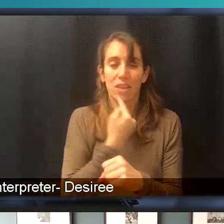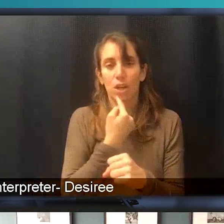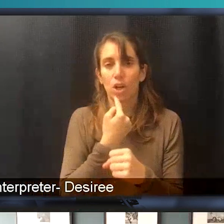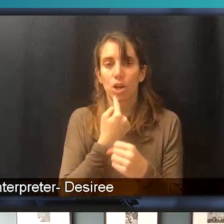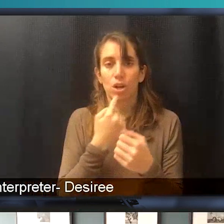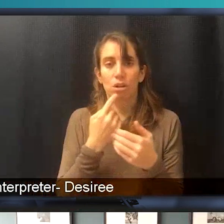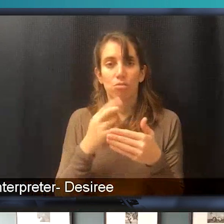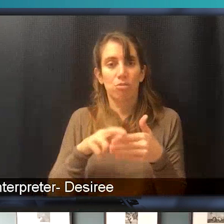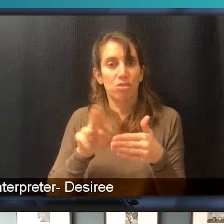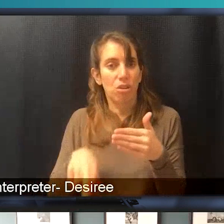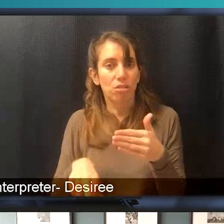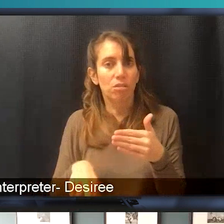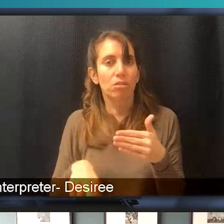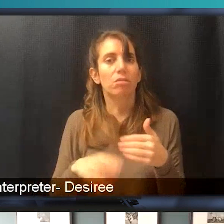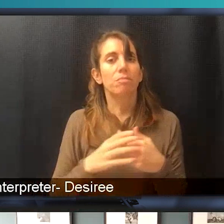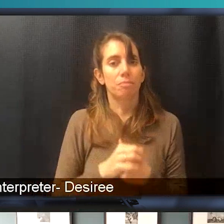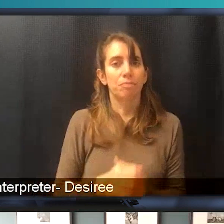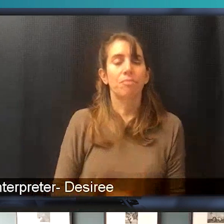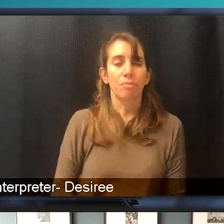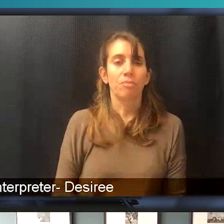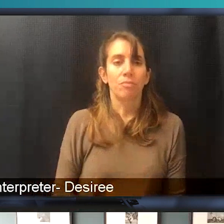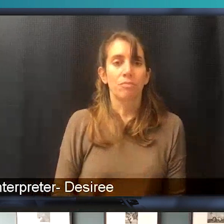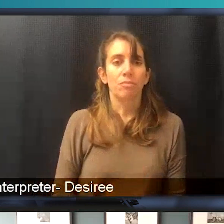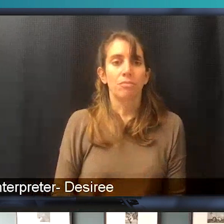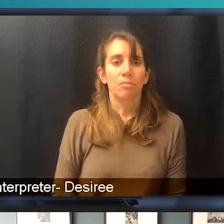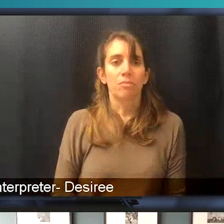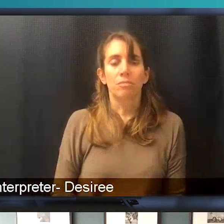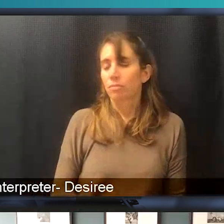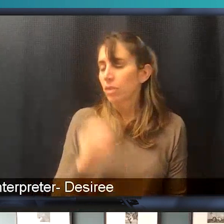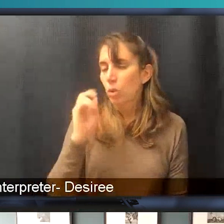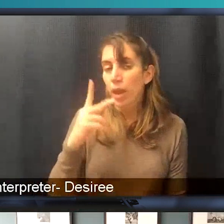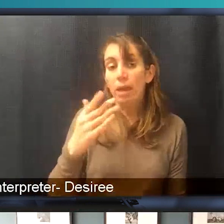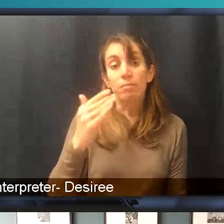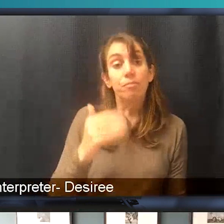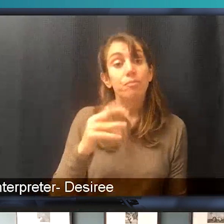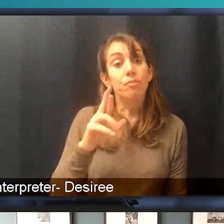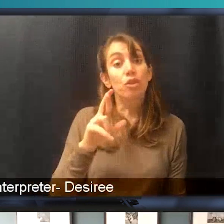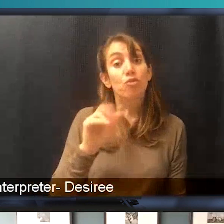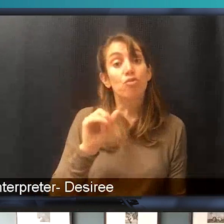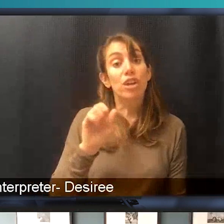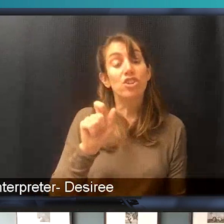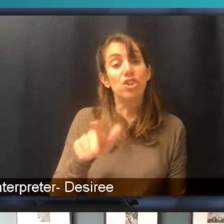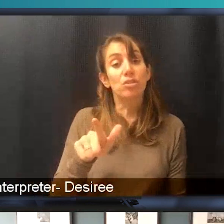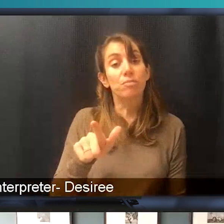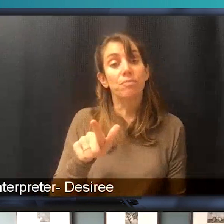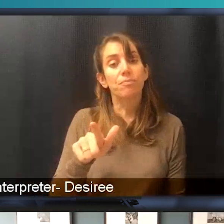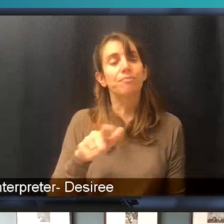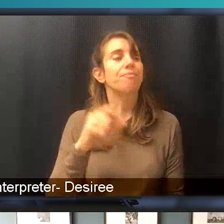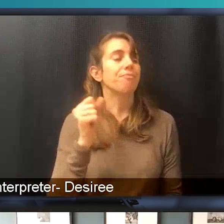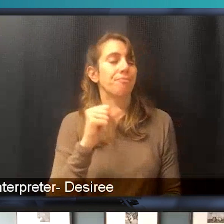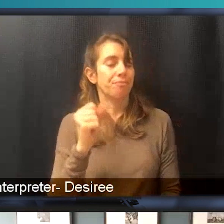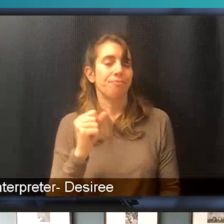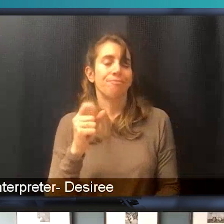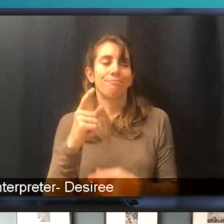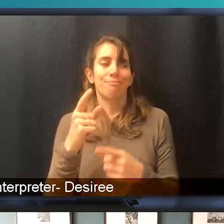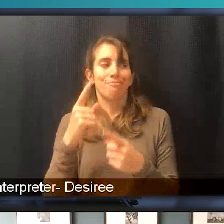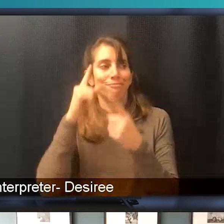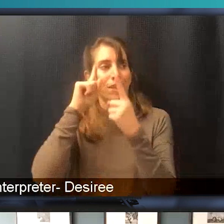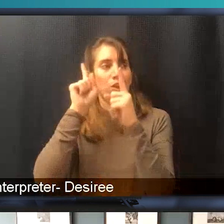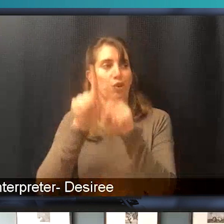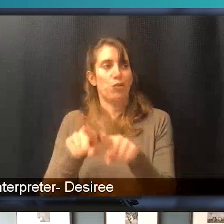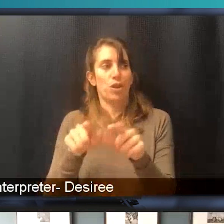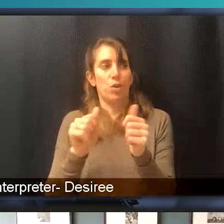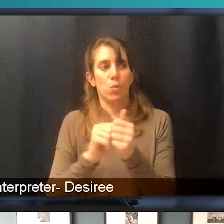what scenario of the 3 that is. Okay, and Rachel? Yeah, I share Trevor's pause